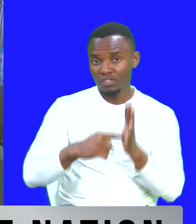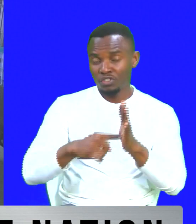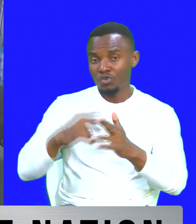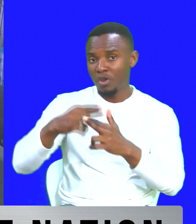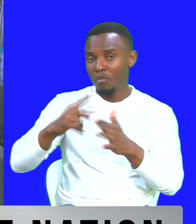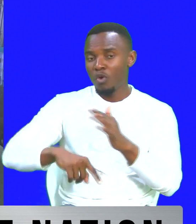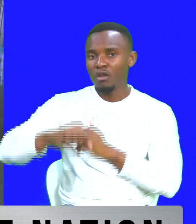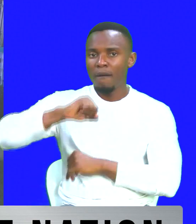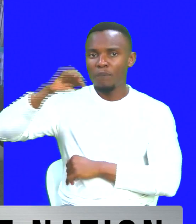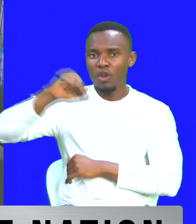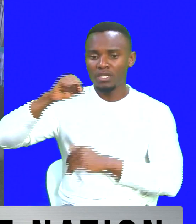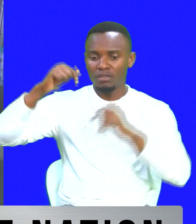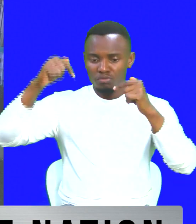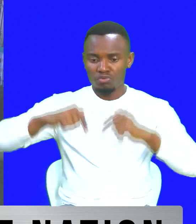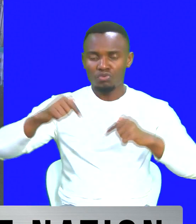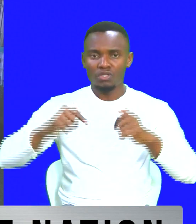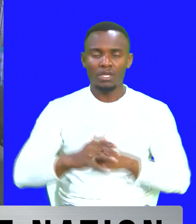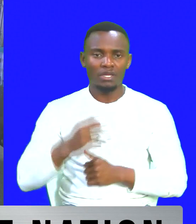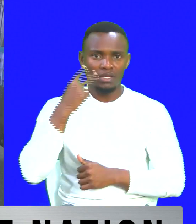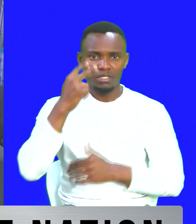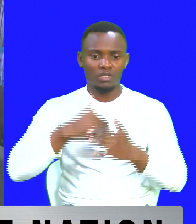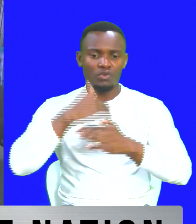Politics Today, and see you next